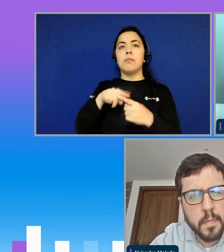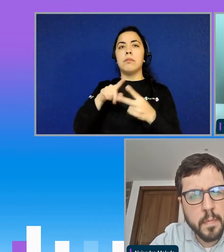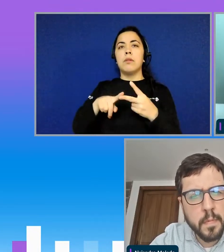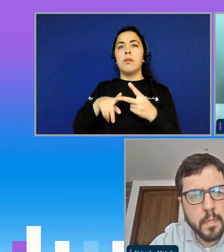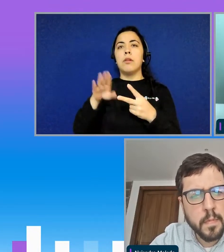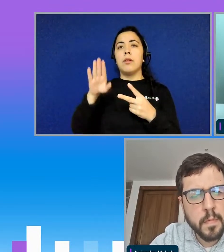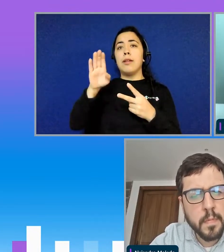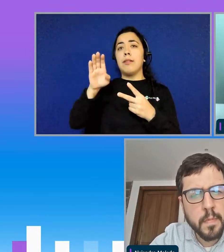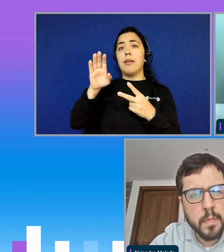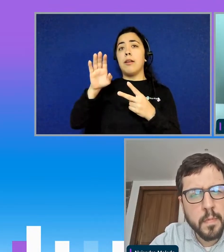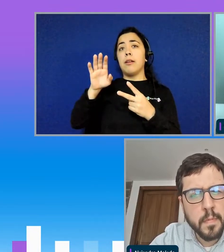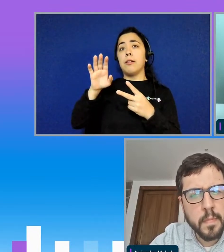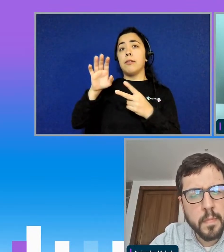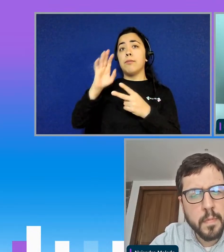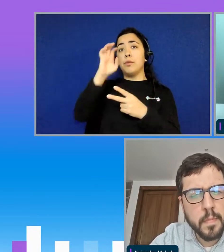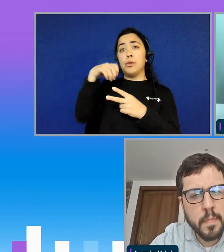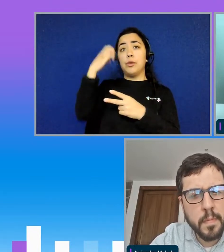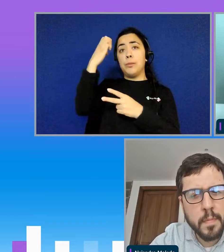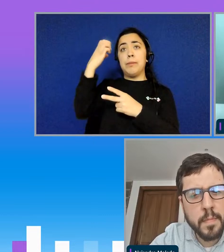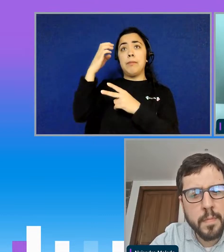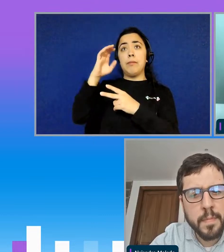the EAA enacted?